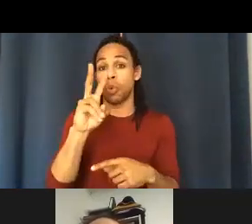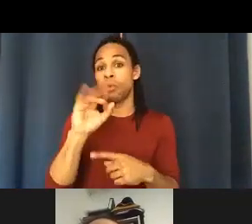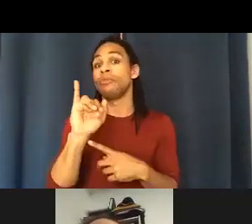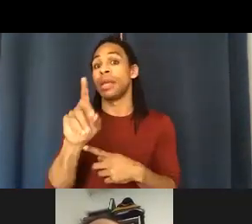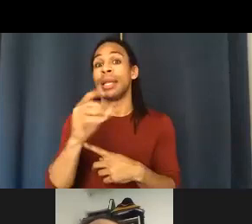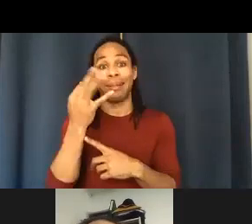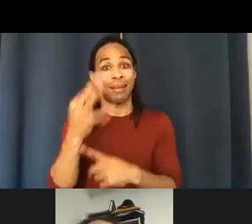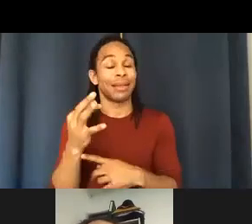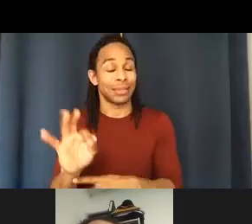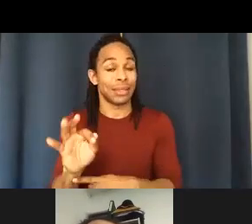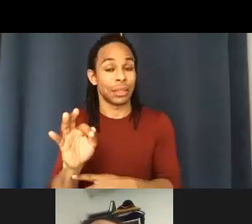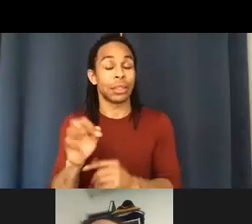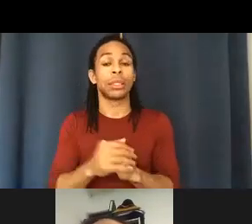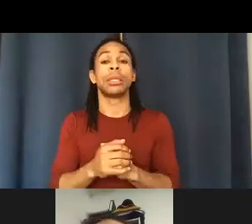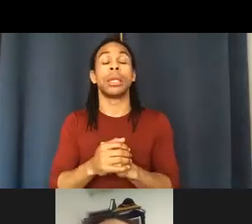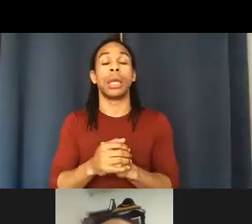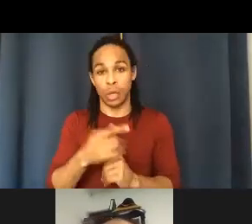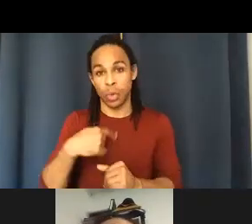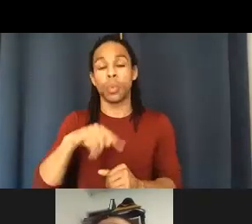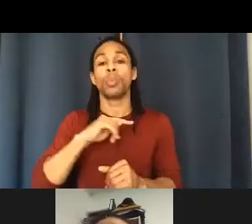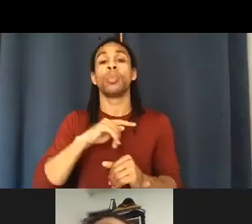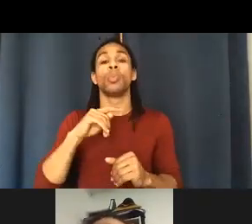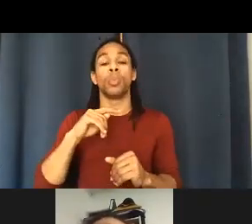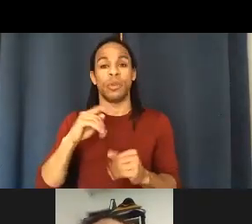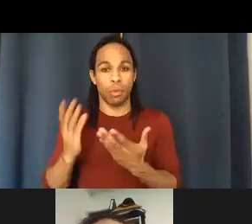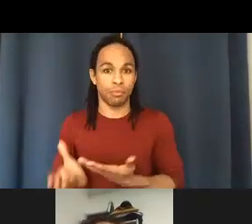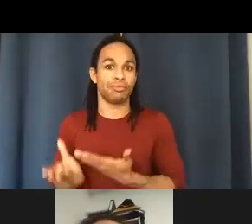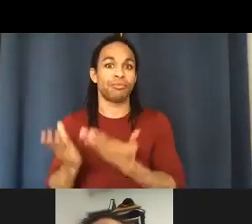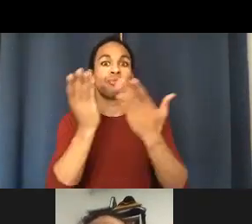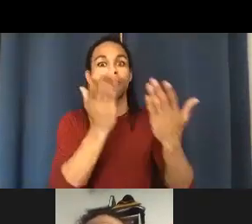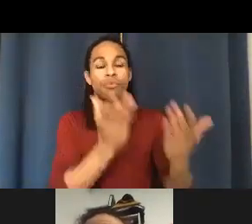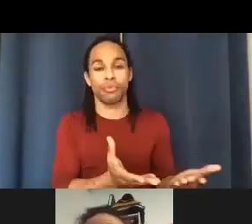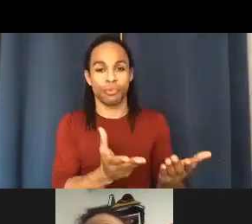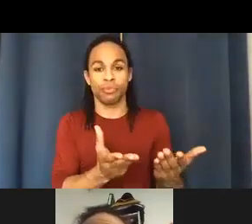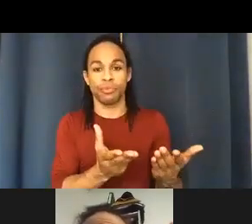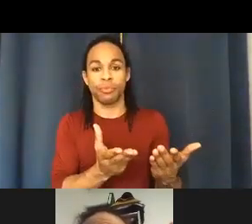has made it so that all the efforts are directed towards hospital